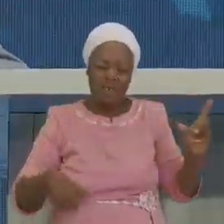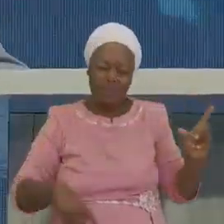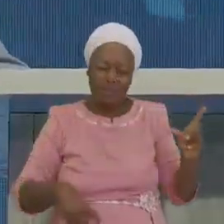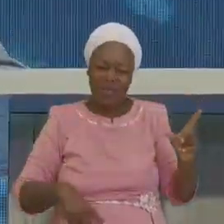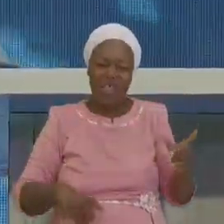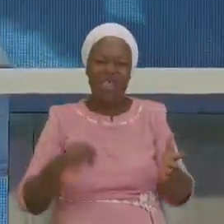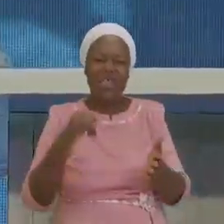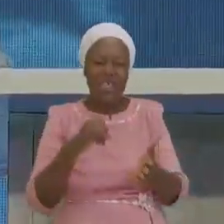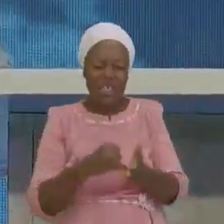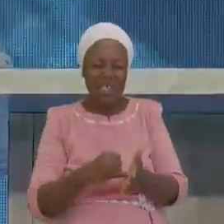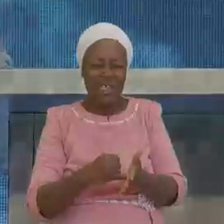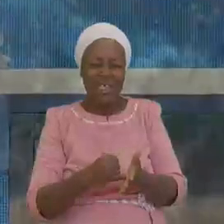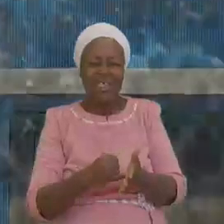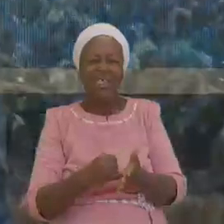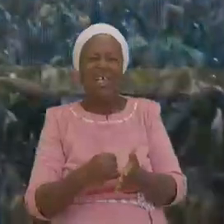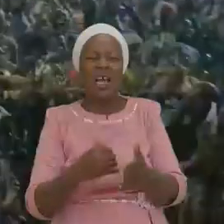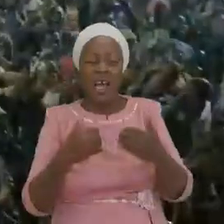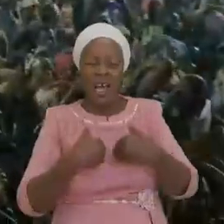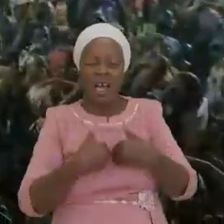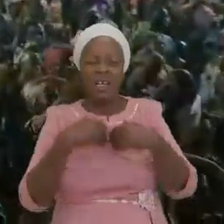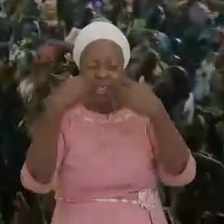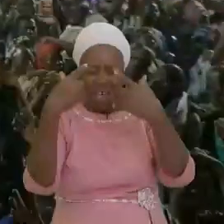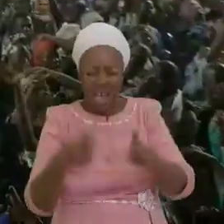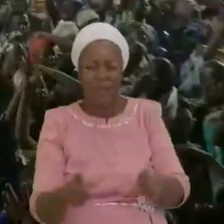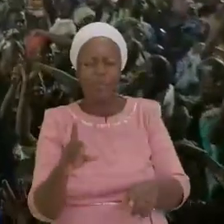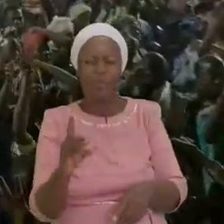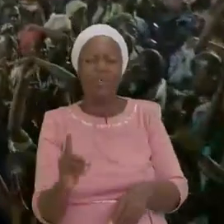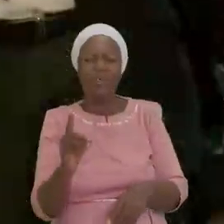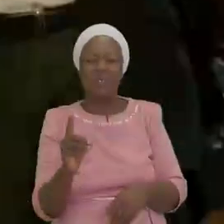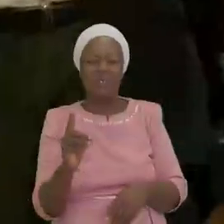It is done.